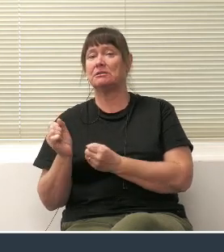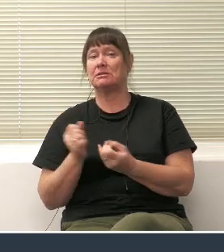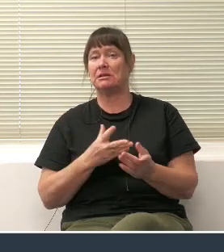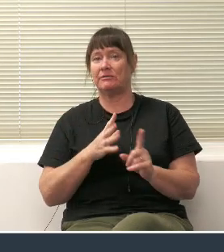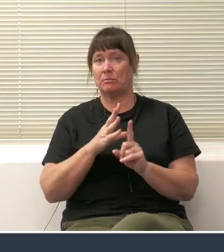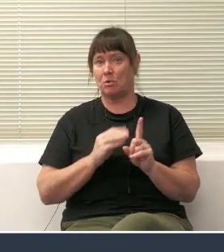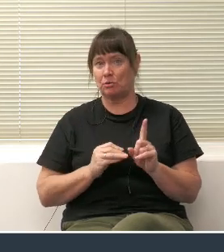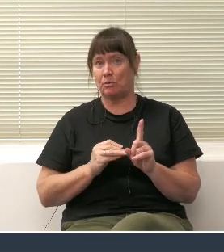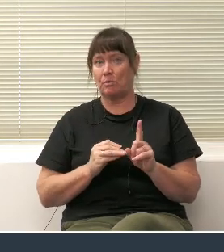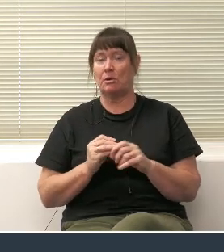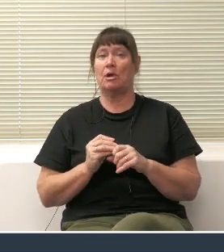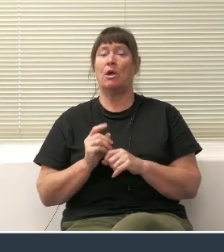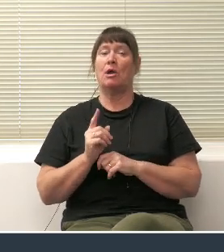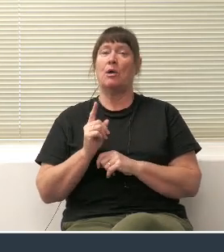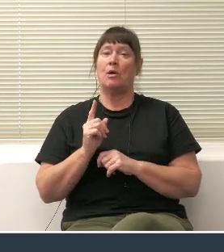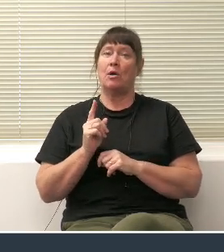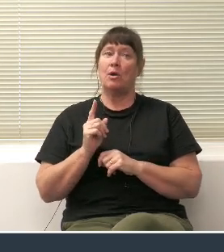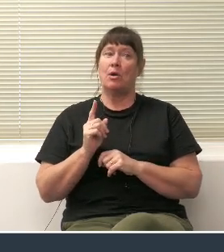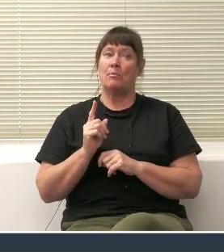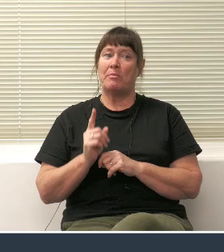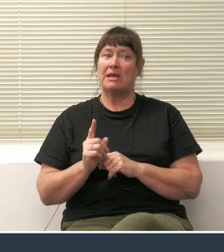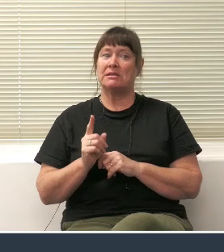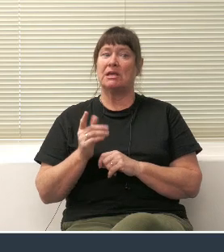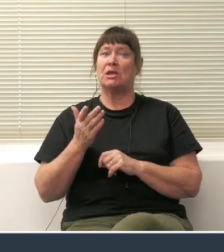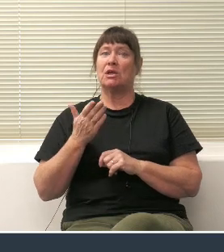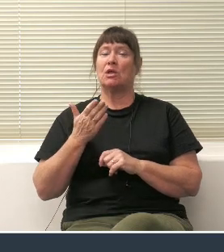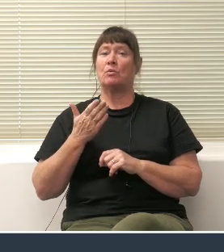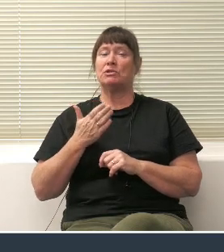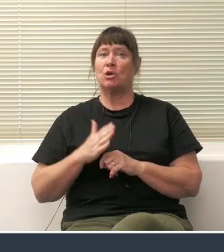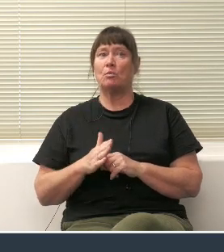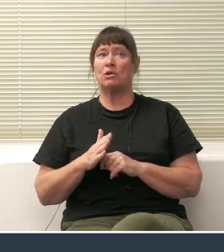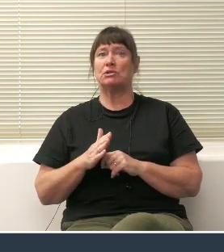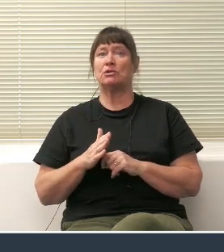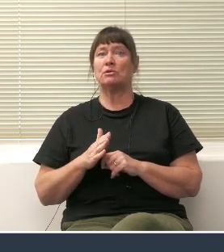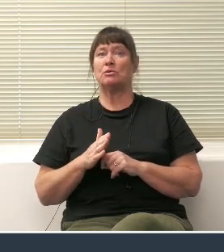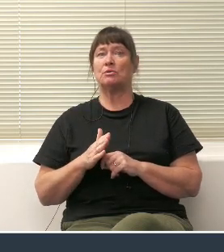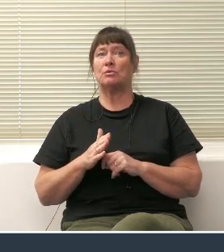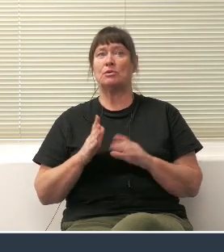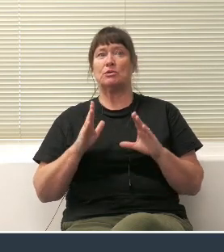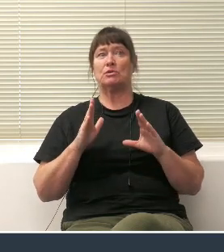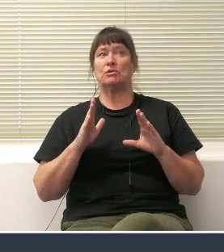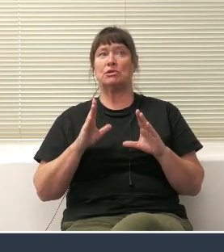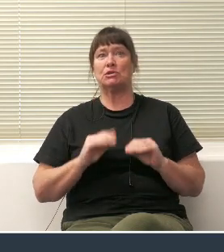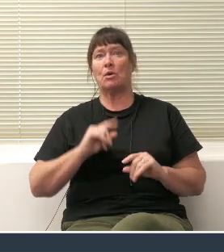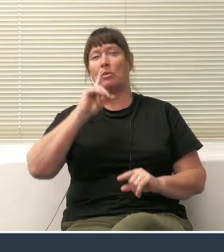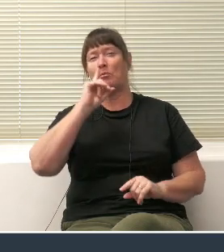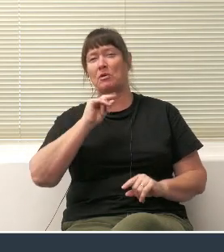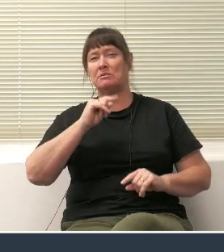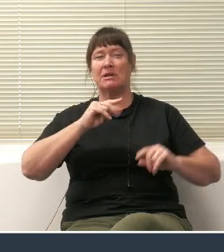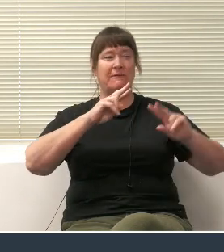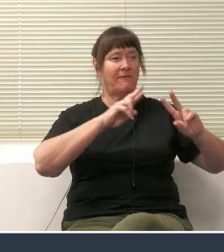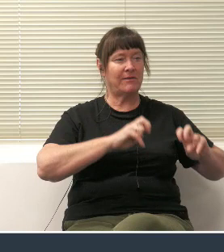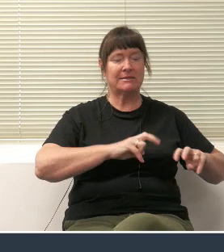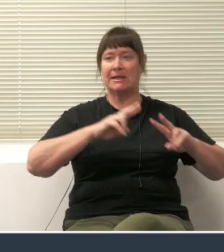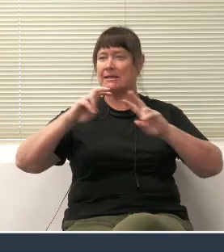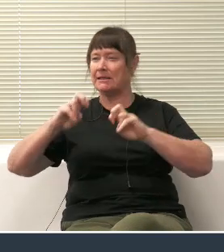We don't want to preclude, I think, ourselves from further investigation into either of those